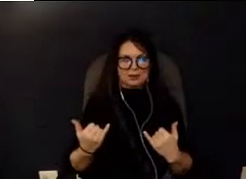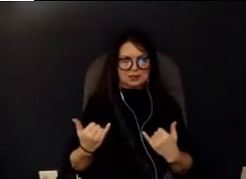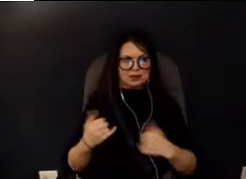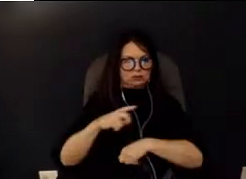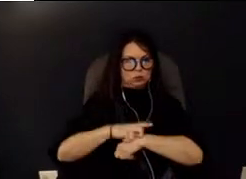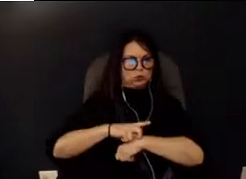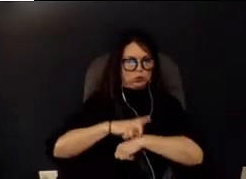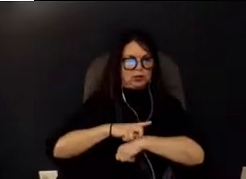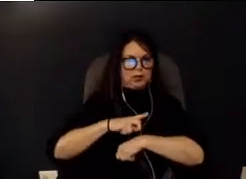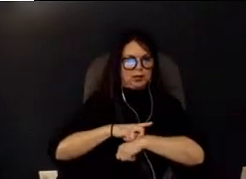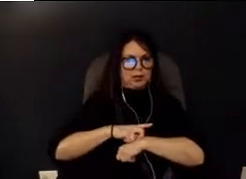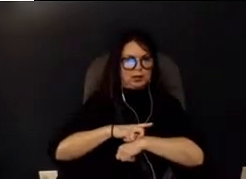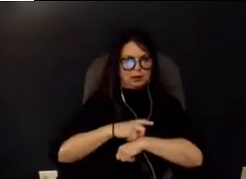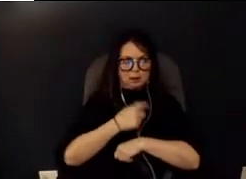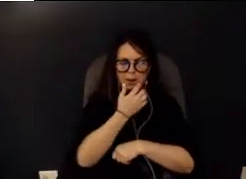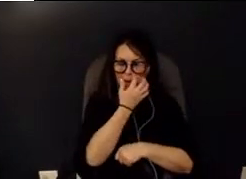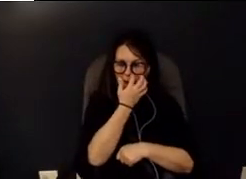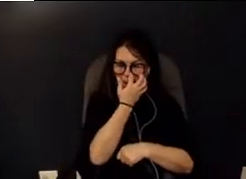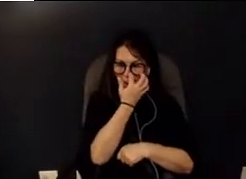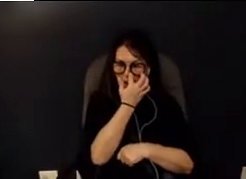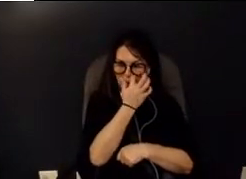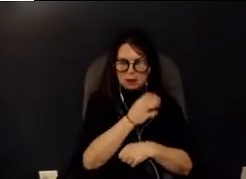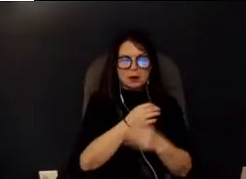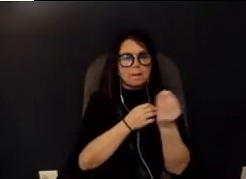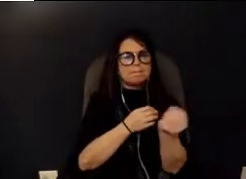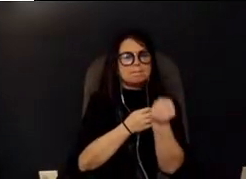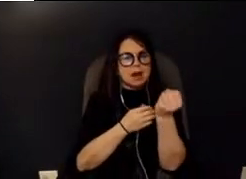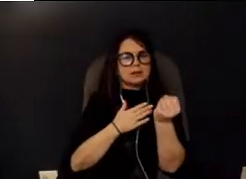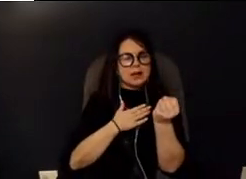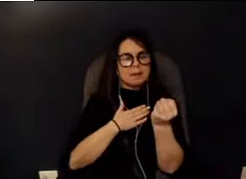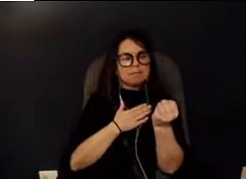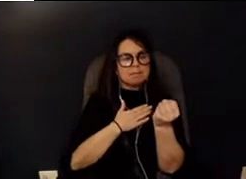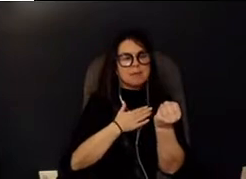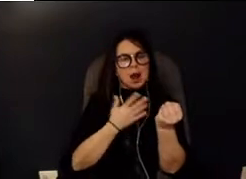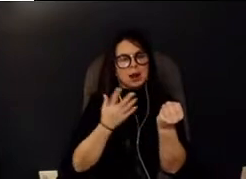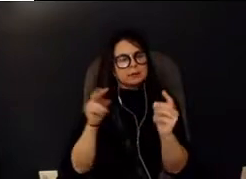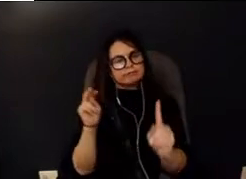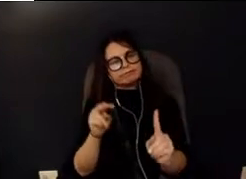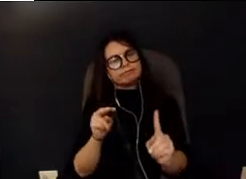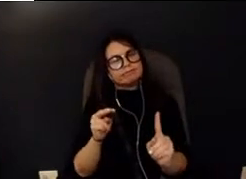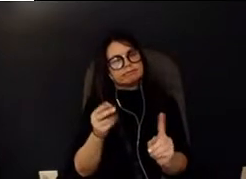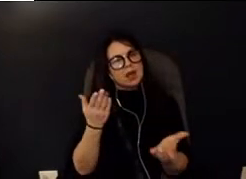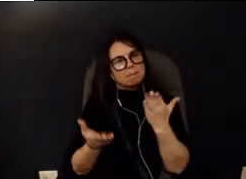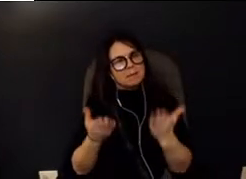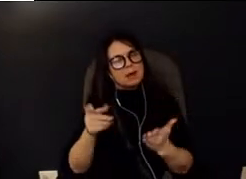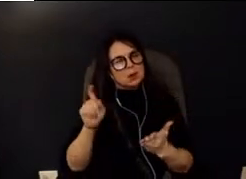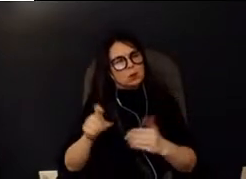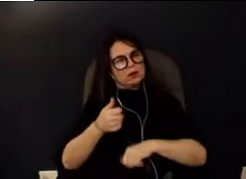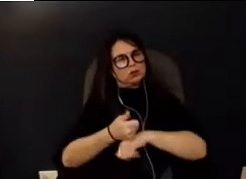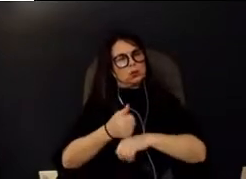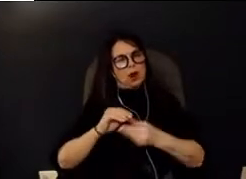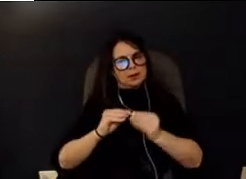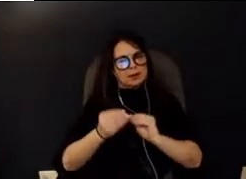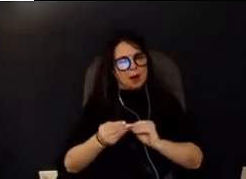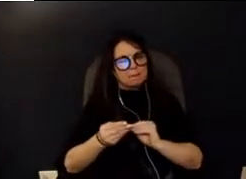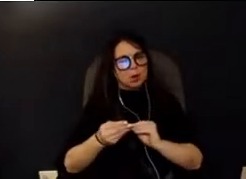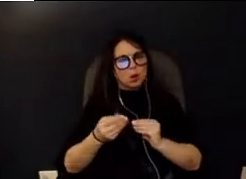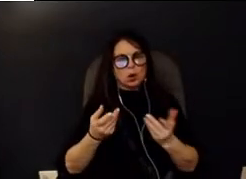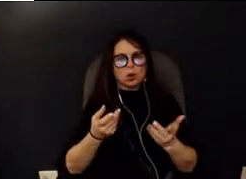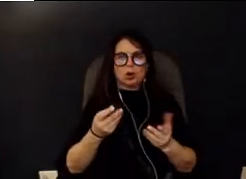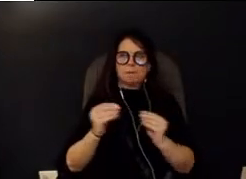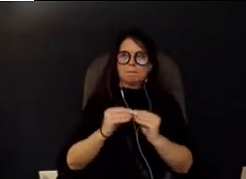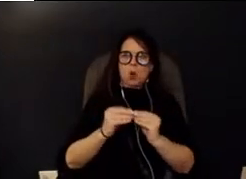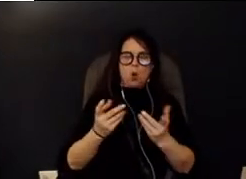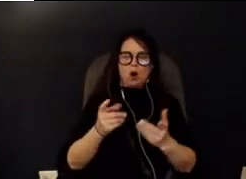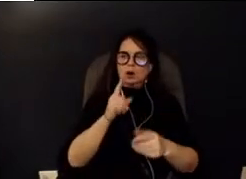my approach on Monday had been to just say we should set the number to something more realistic to that to represent what's happening in reality. So the mayor's budget had